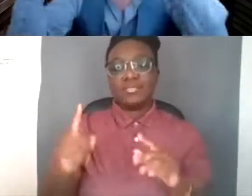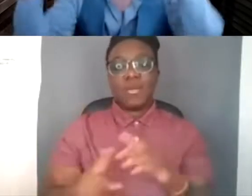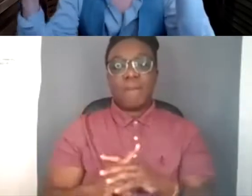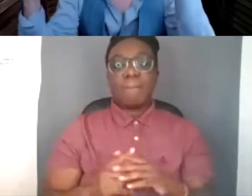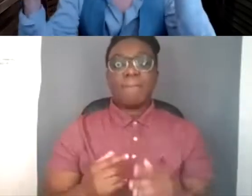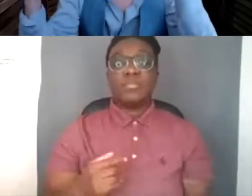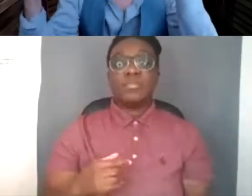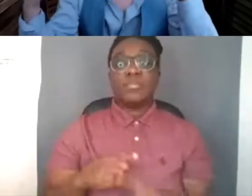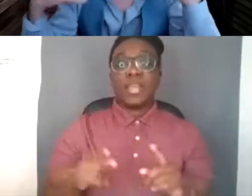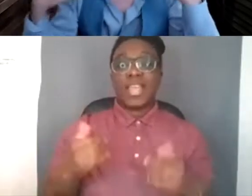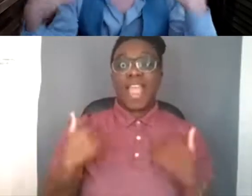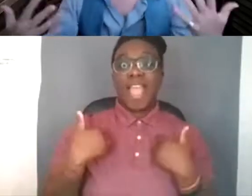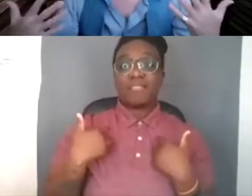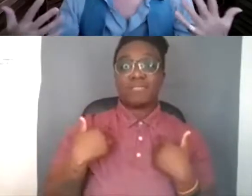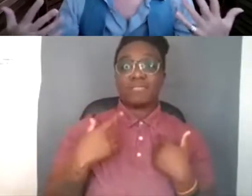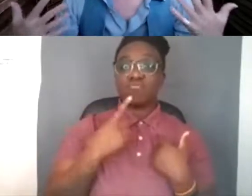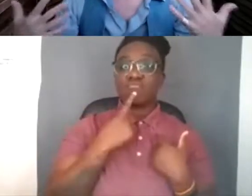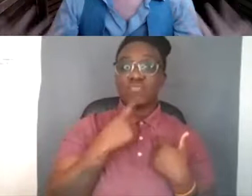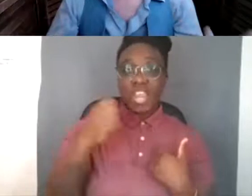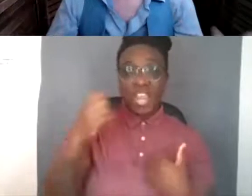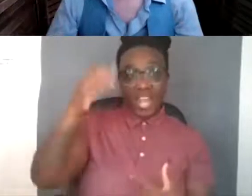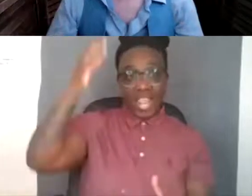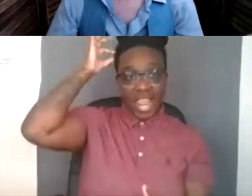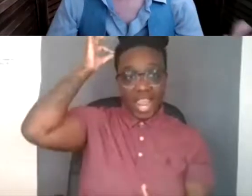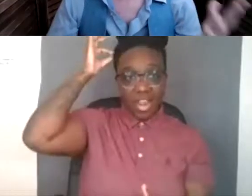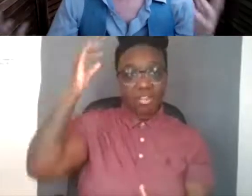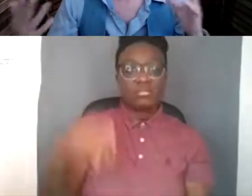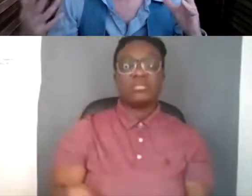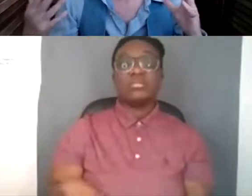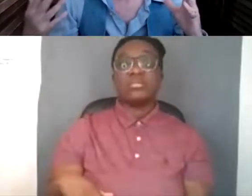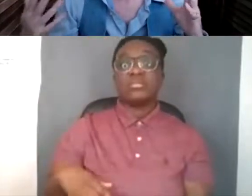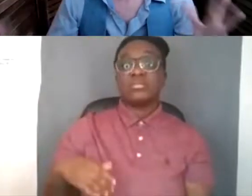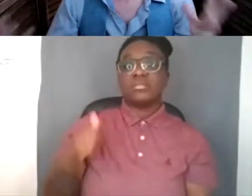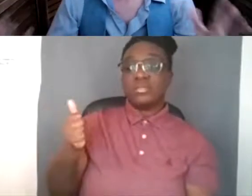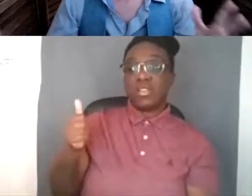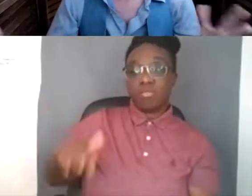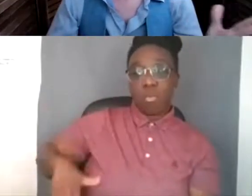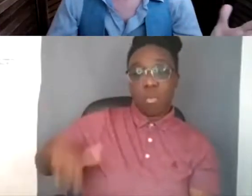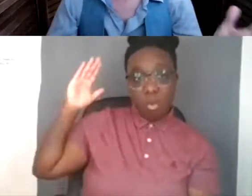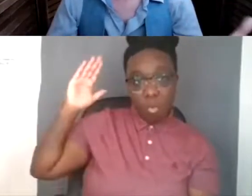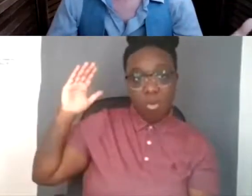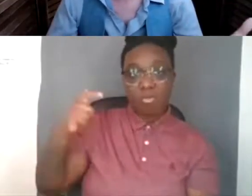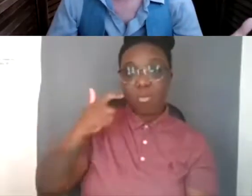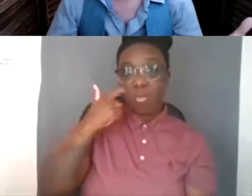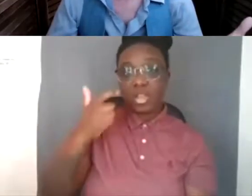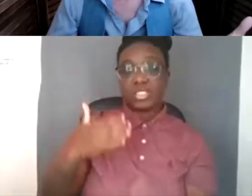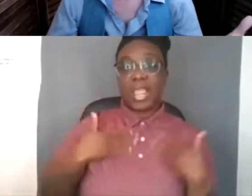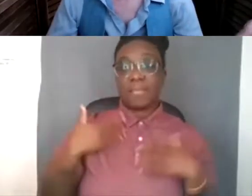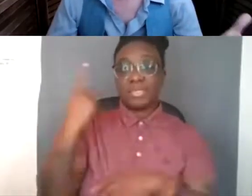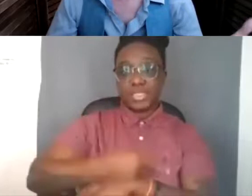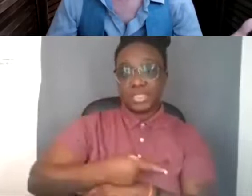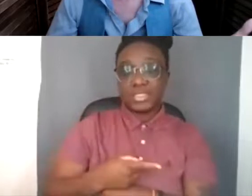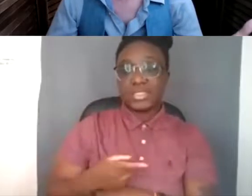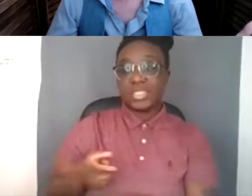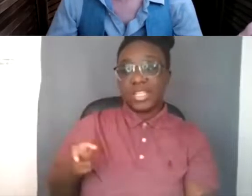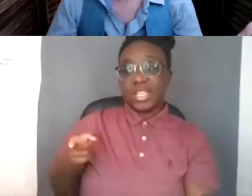has red hair. And he grew up watching Happy Days, and he felt so loved because there were three